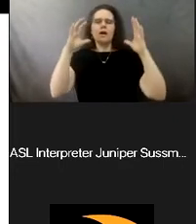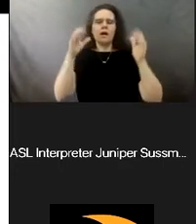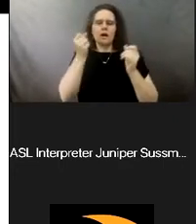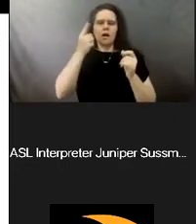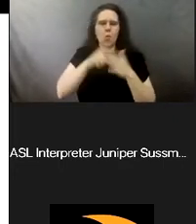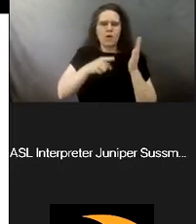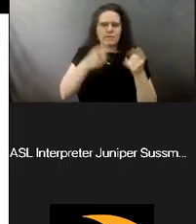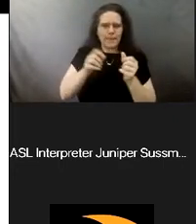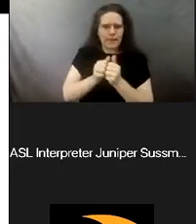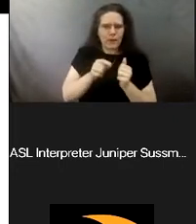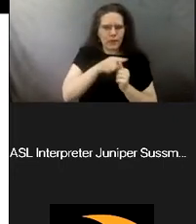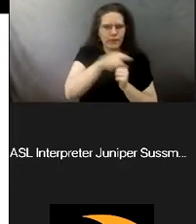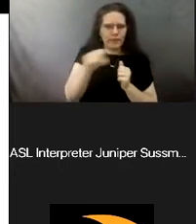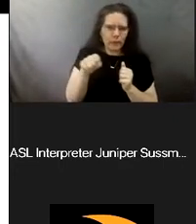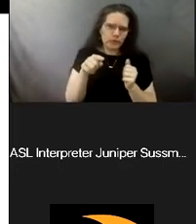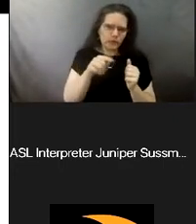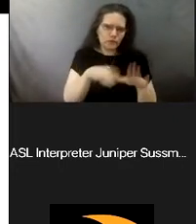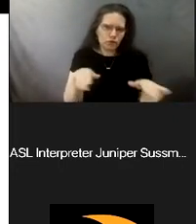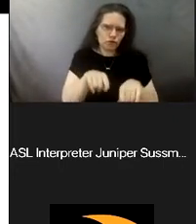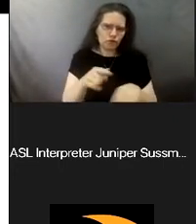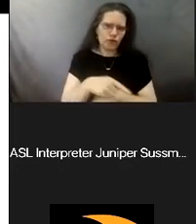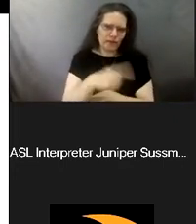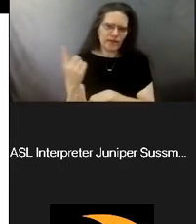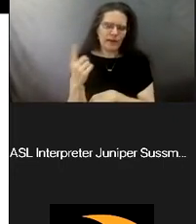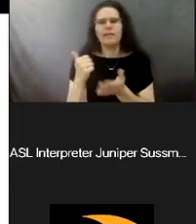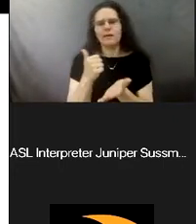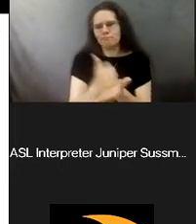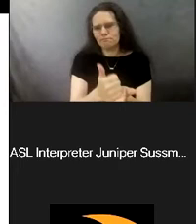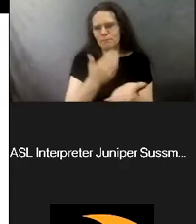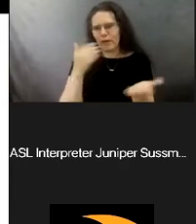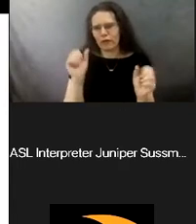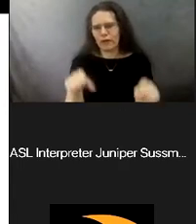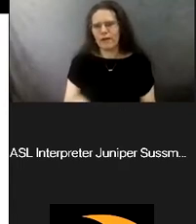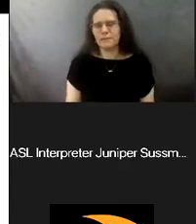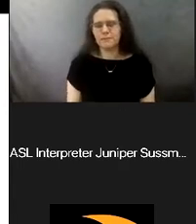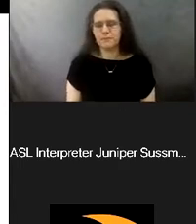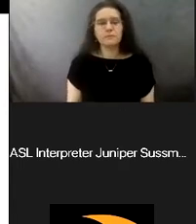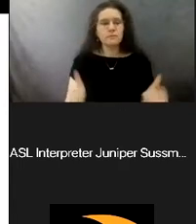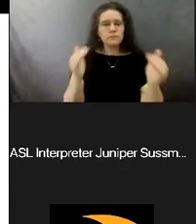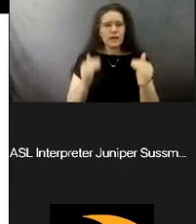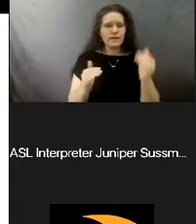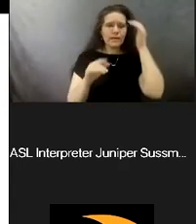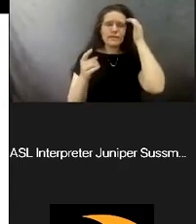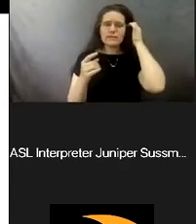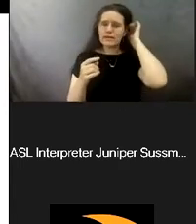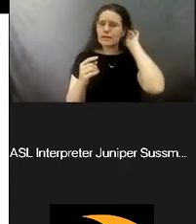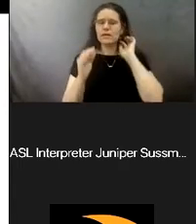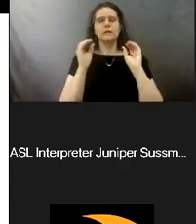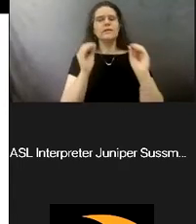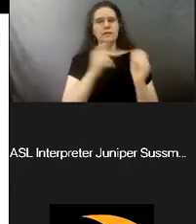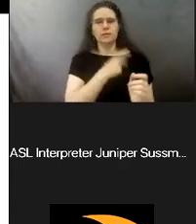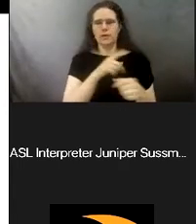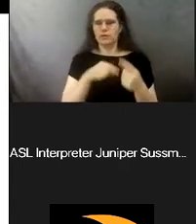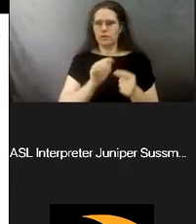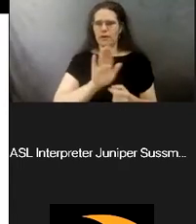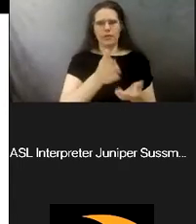figure out what the need is. And then for the second here, educate your patients about their rights. You